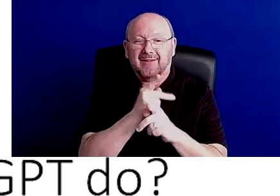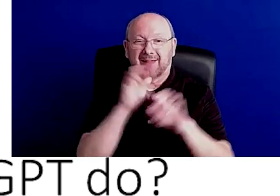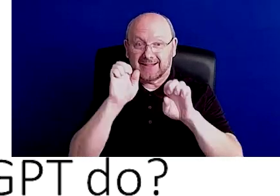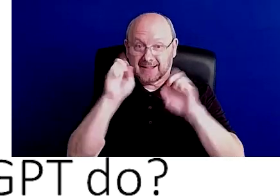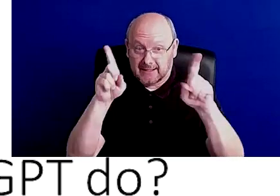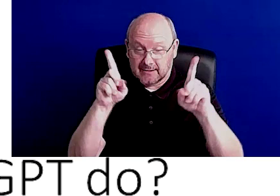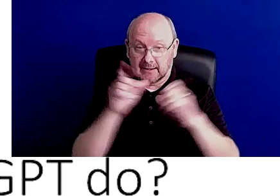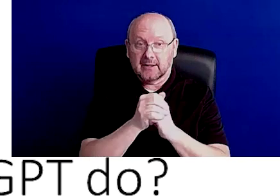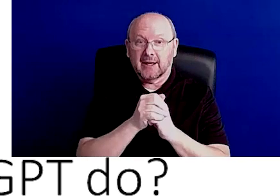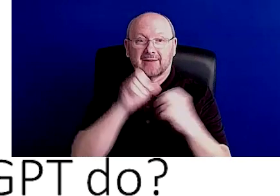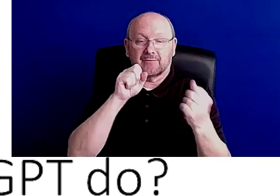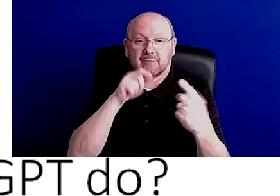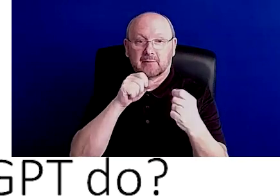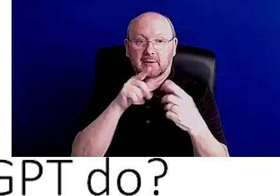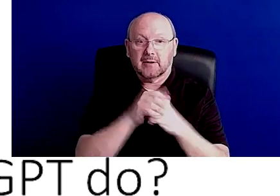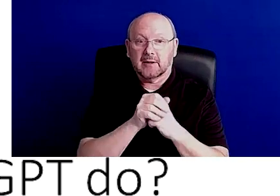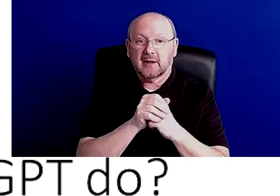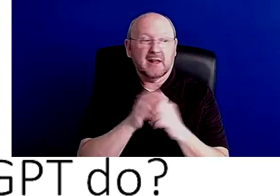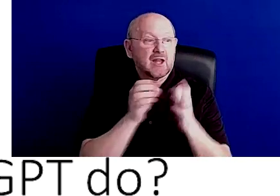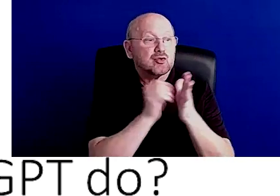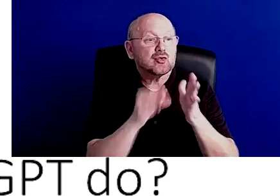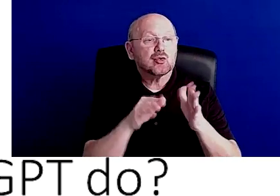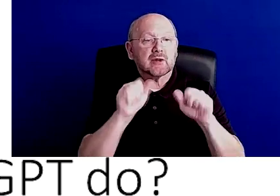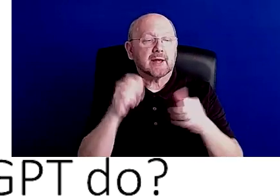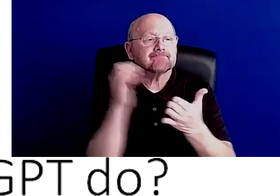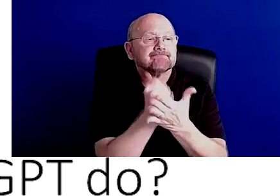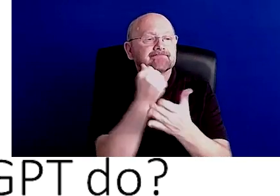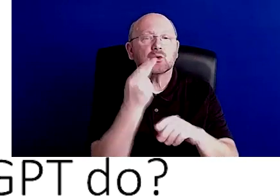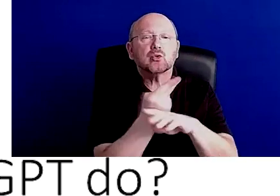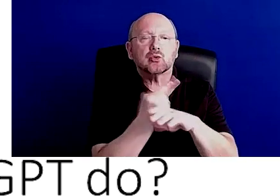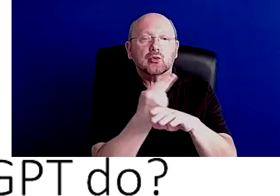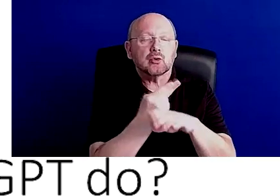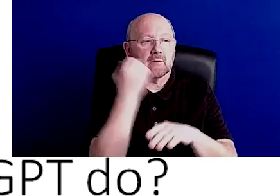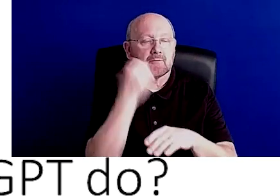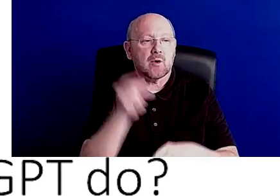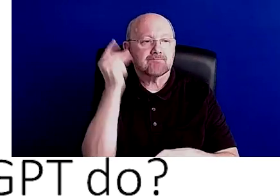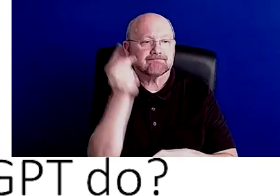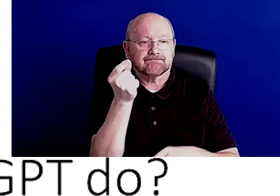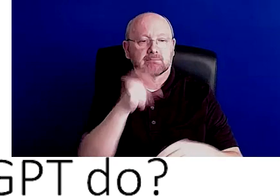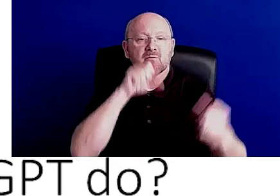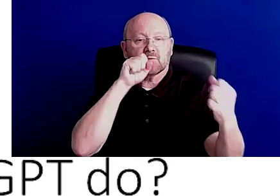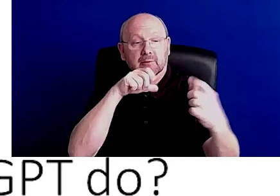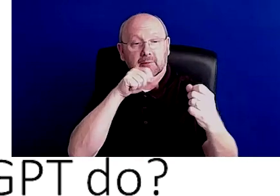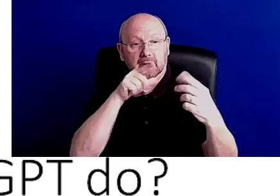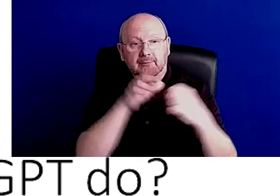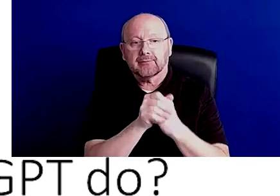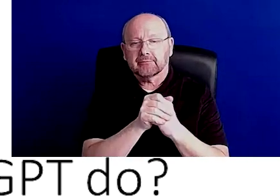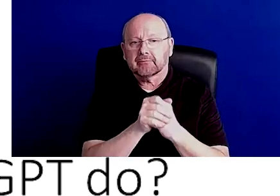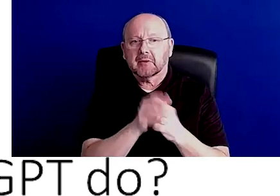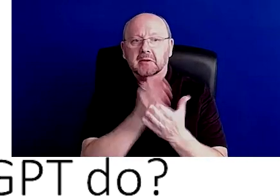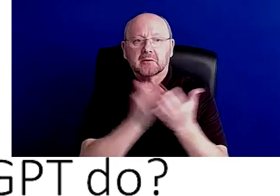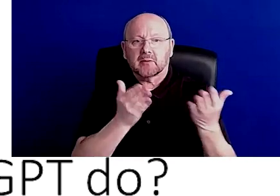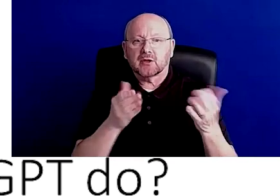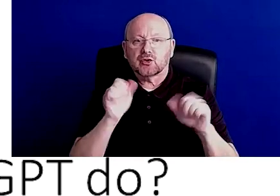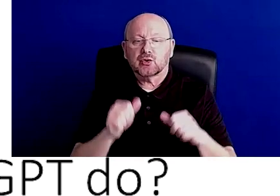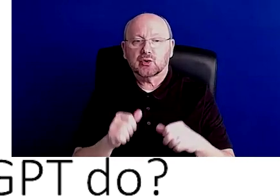feedback mechanisms that in fact students could use to get instantaneous feedback and even stuff that you could use to make